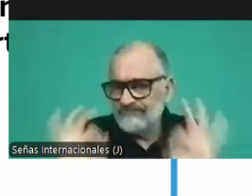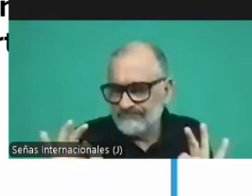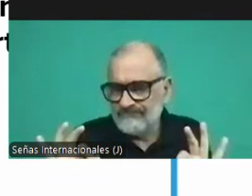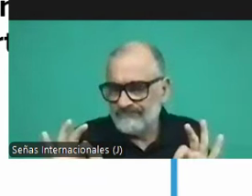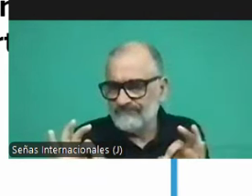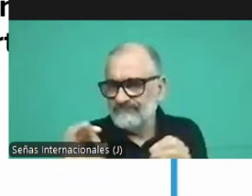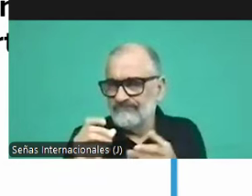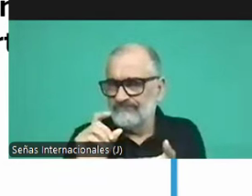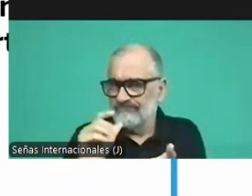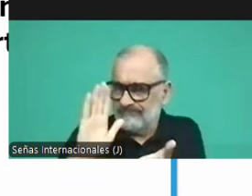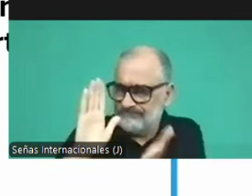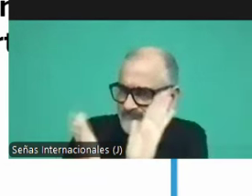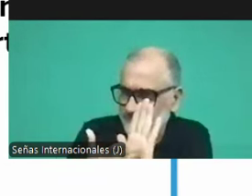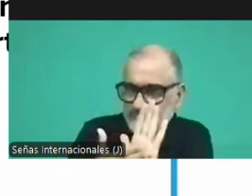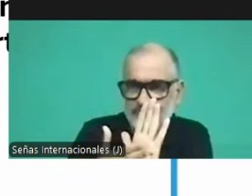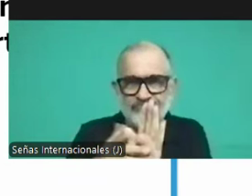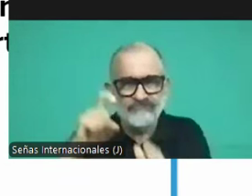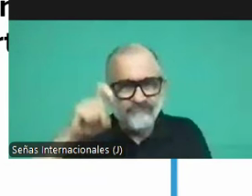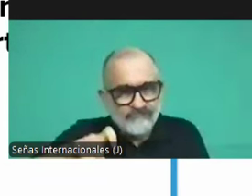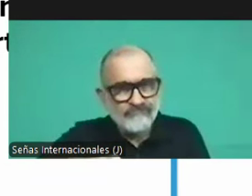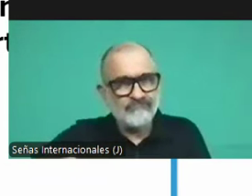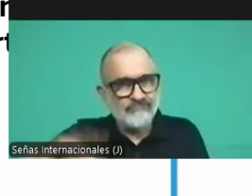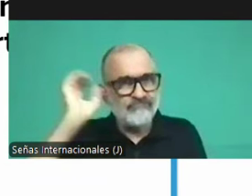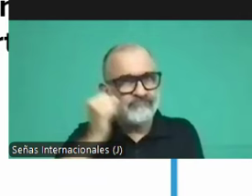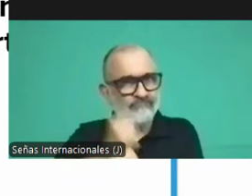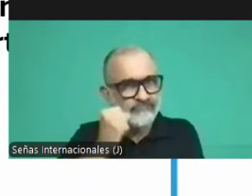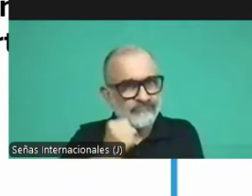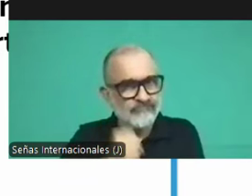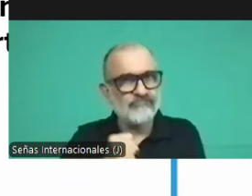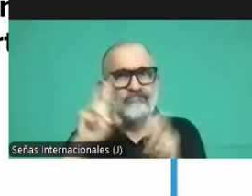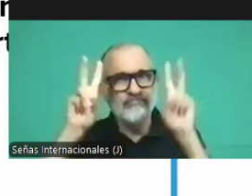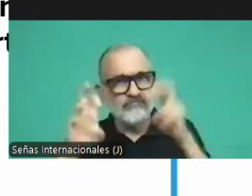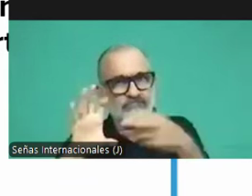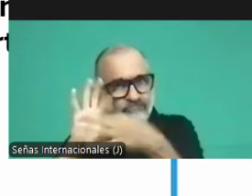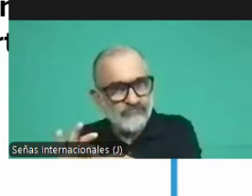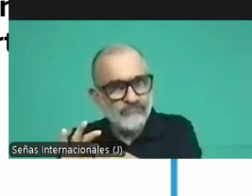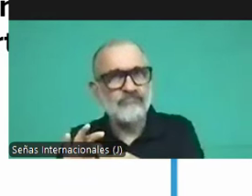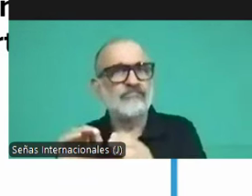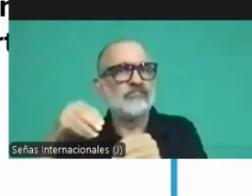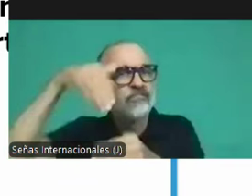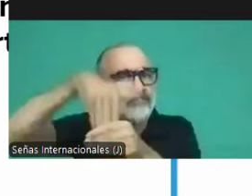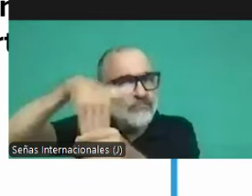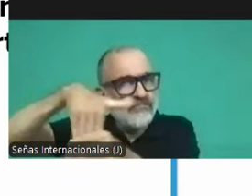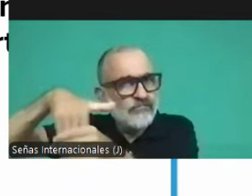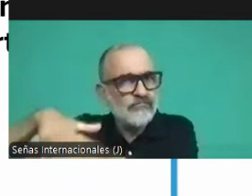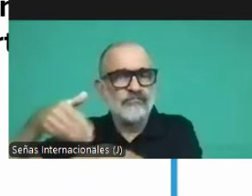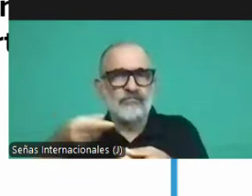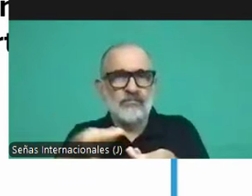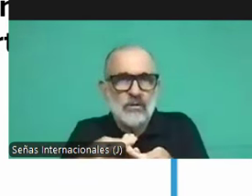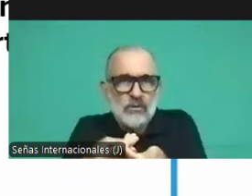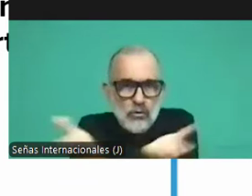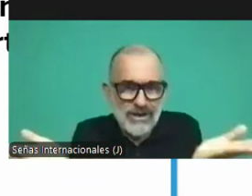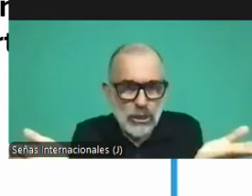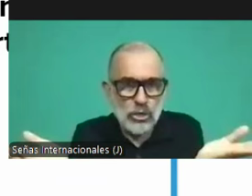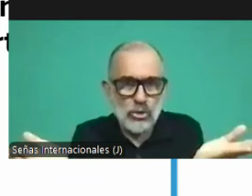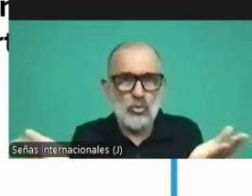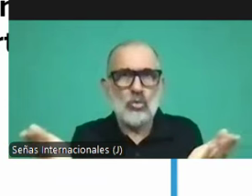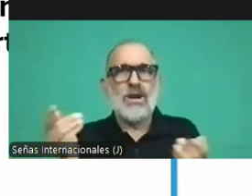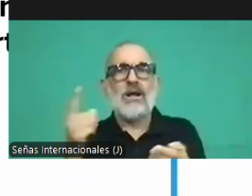magic trabajar recipe, and it is sobre necessary to todos los work componentes de la on cobertura, all ¿no? components of Tanto coverage, en el componente de both cobertura the